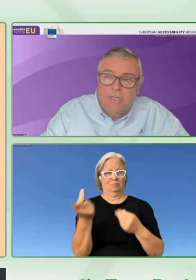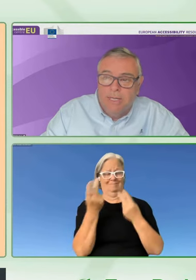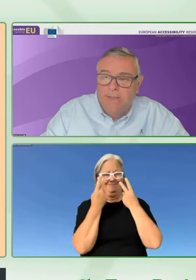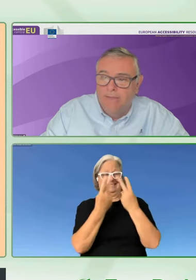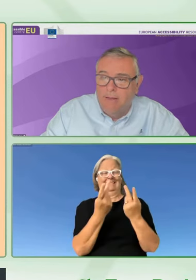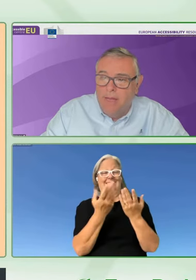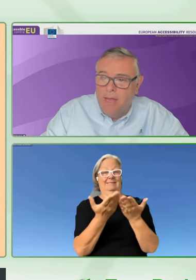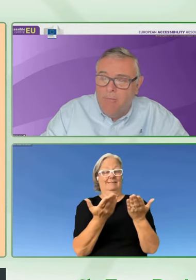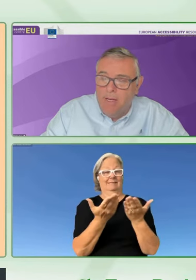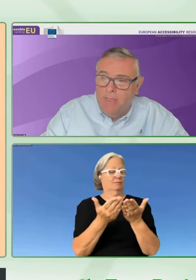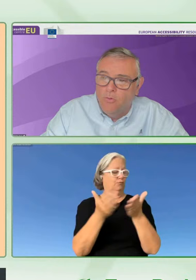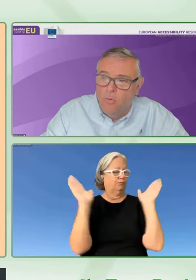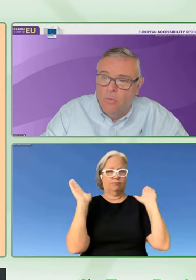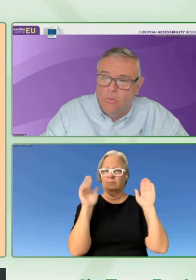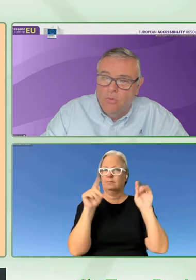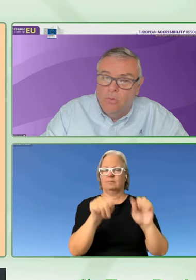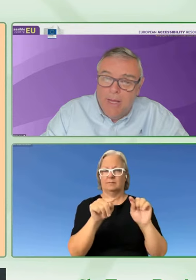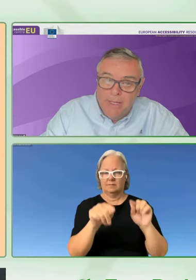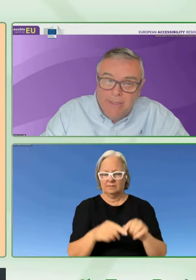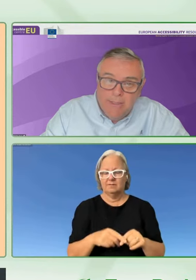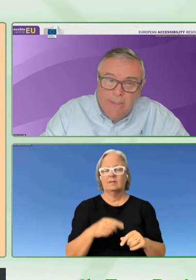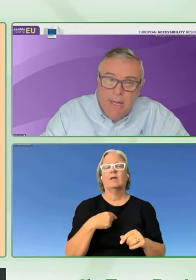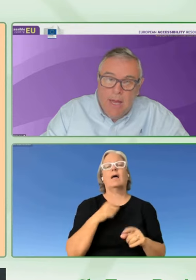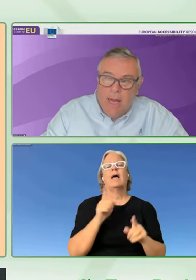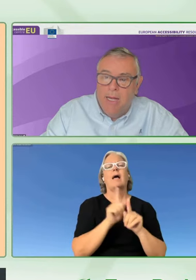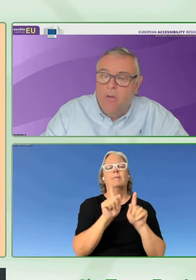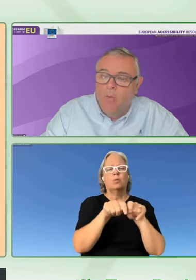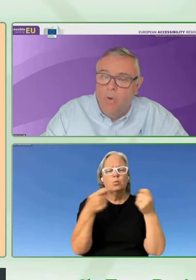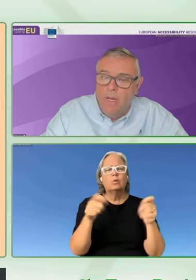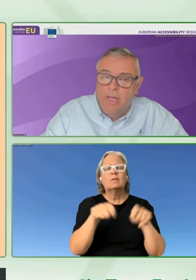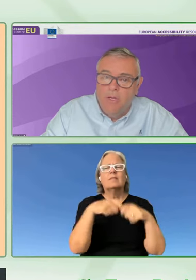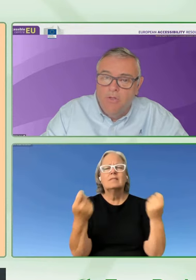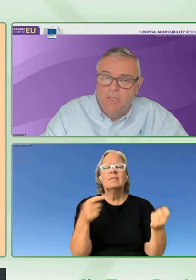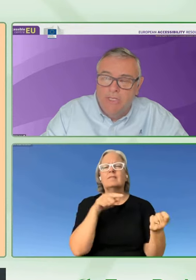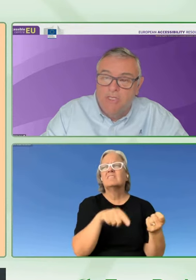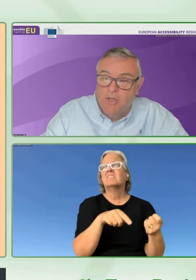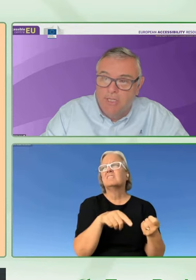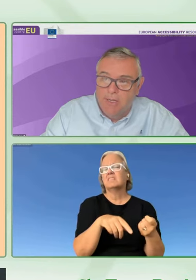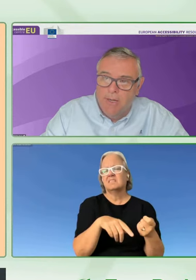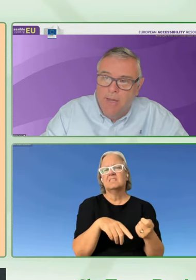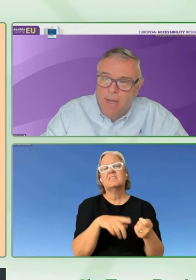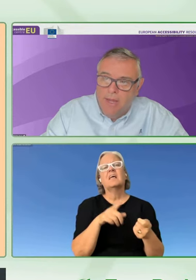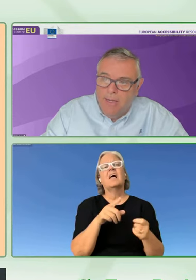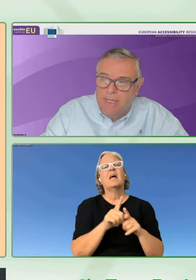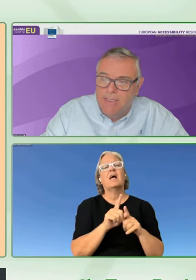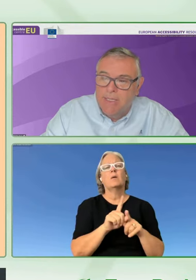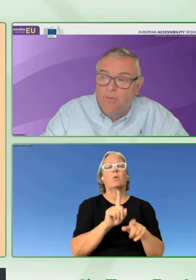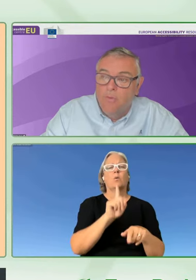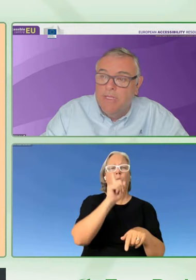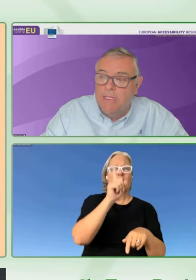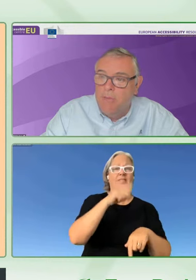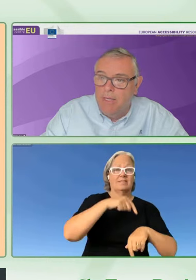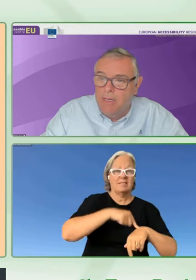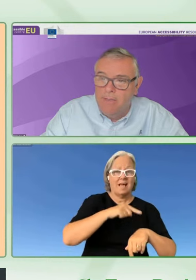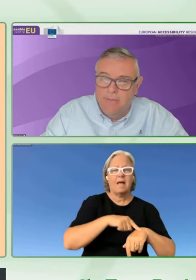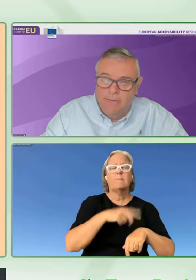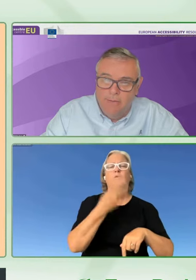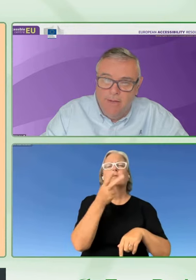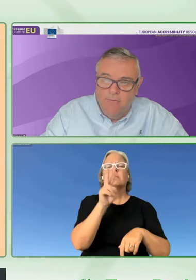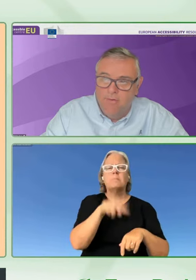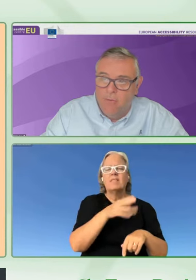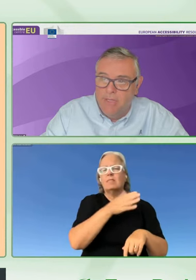one newsletter every two months, and we use the social nest to